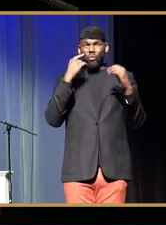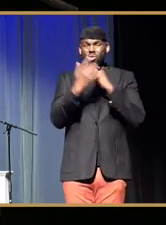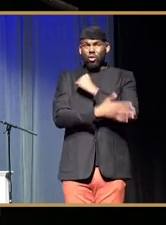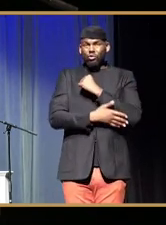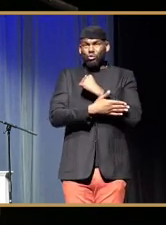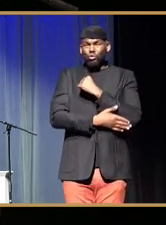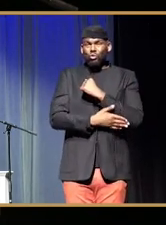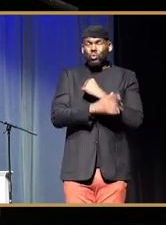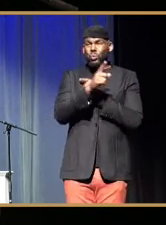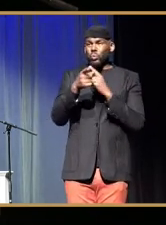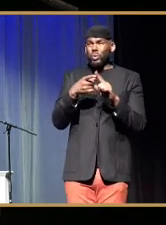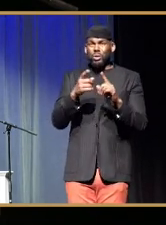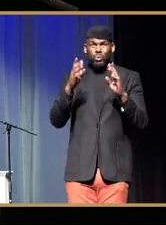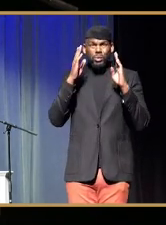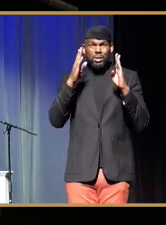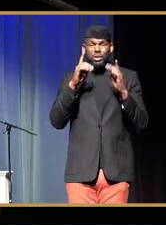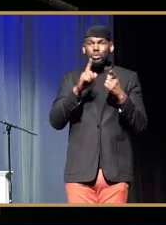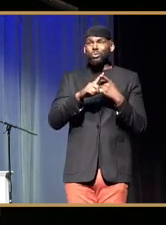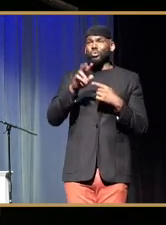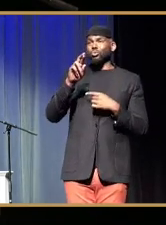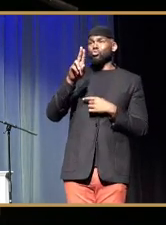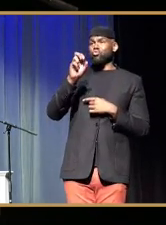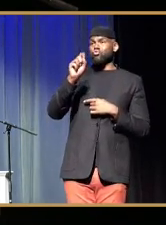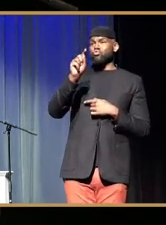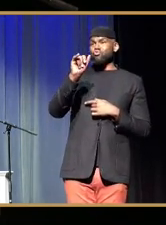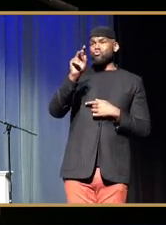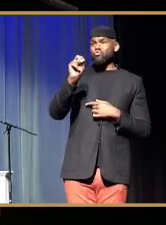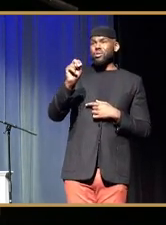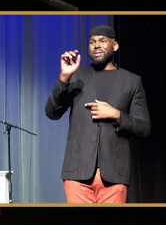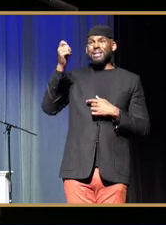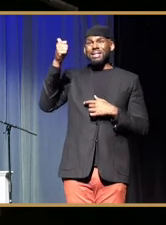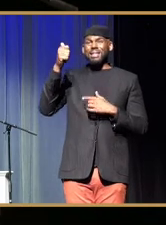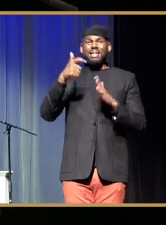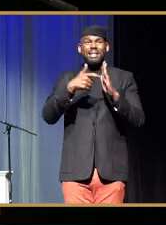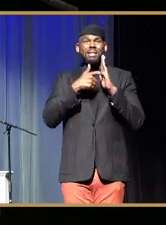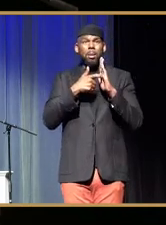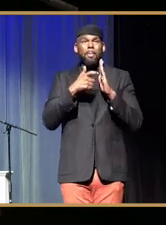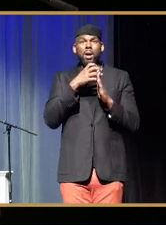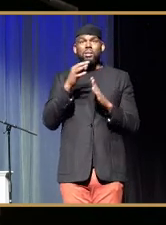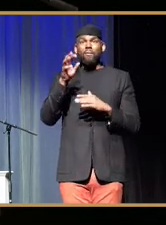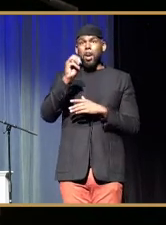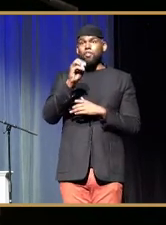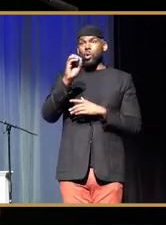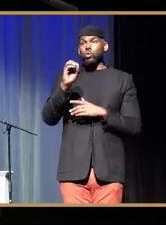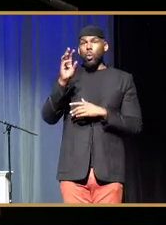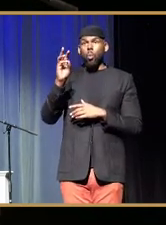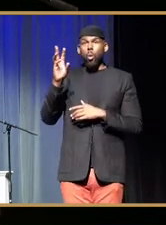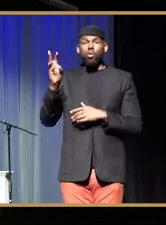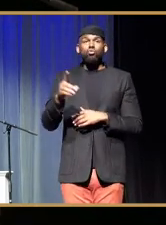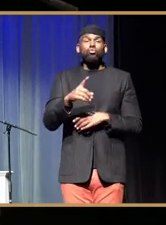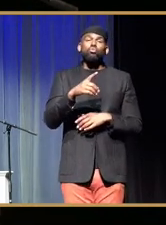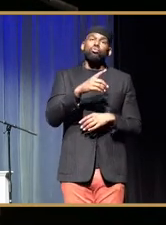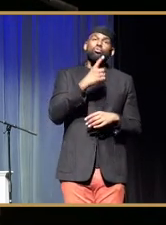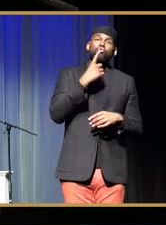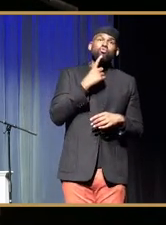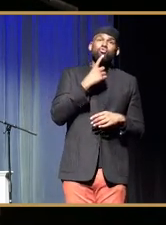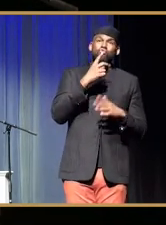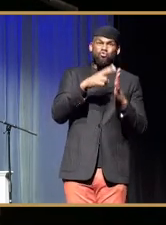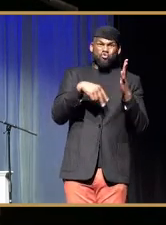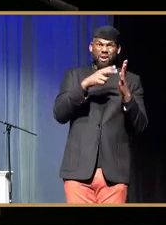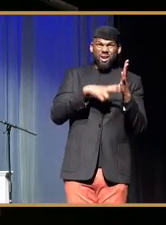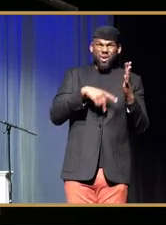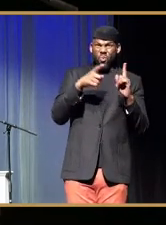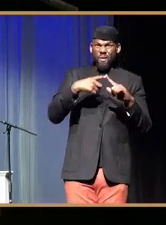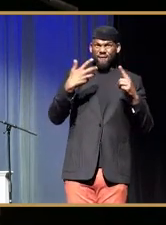country when we listen to Rustin's 10 demands of the March on Washington, read at the end of the